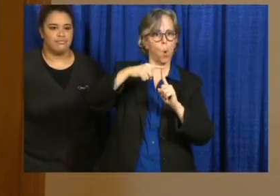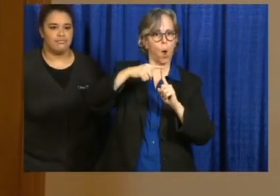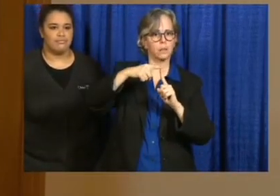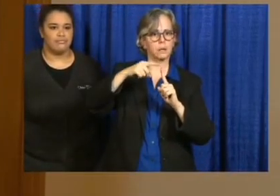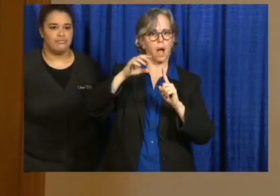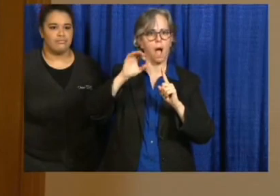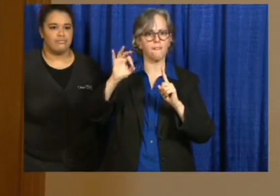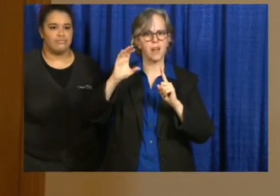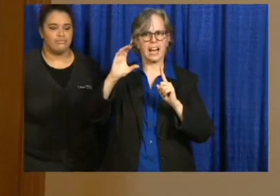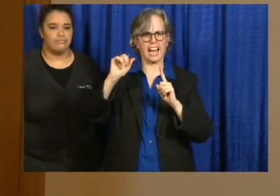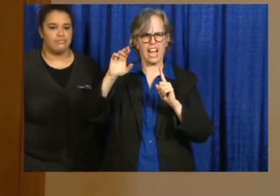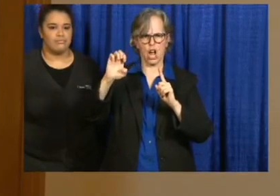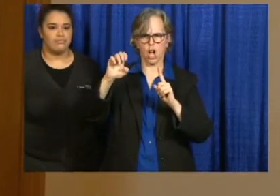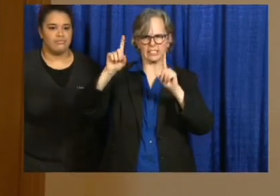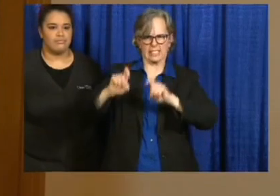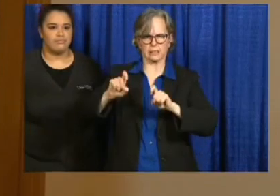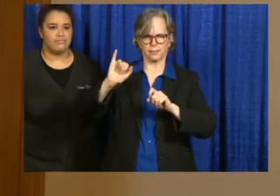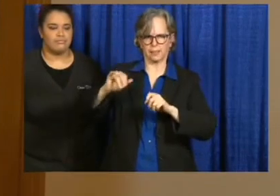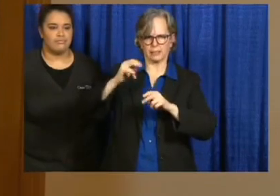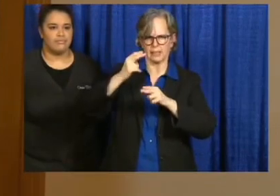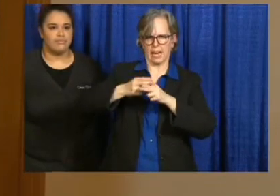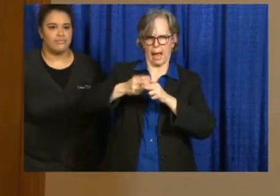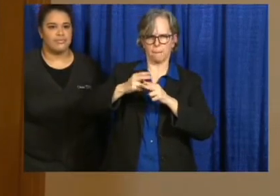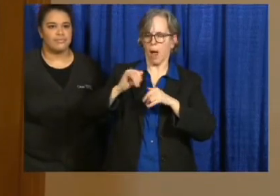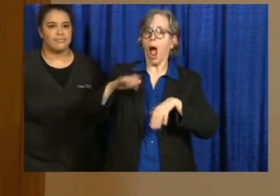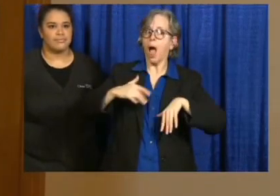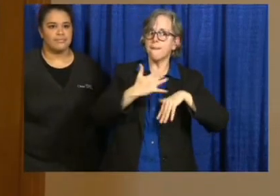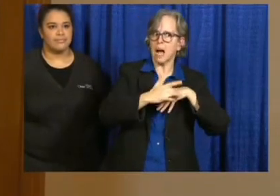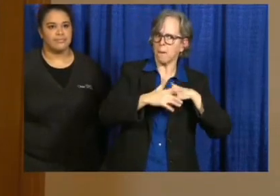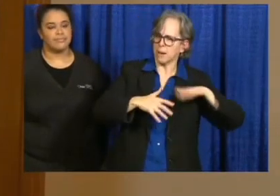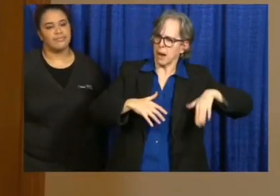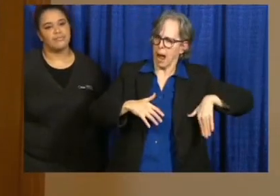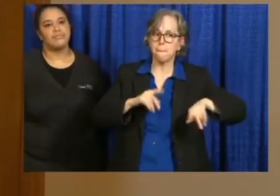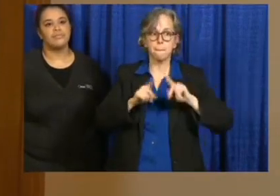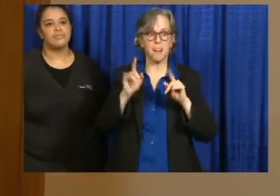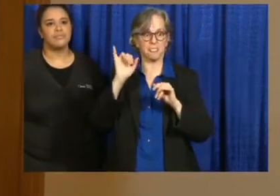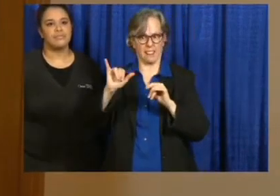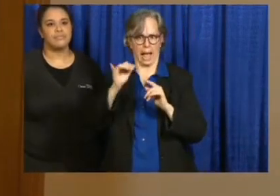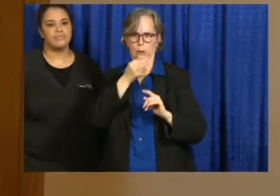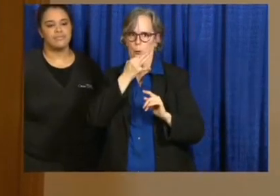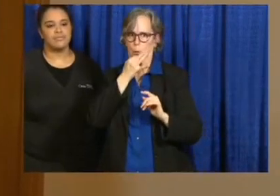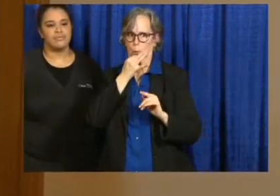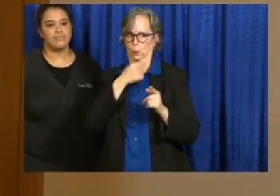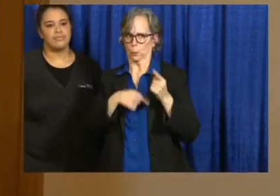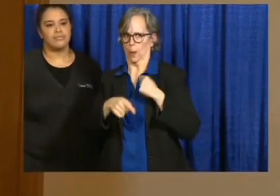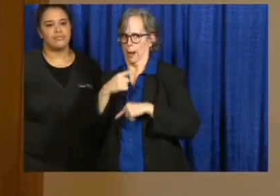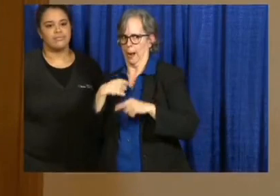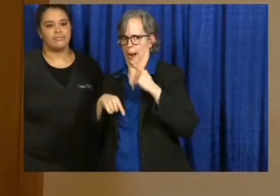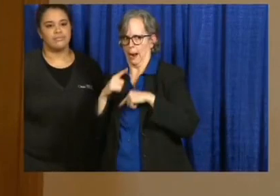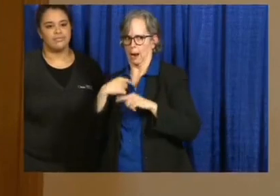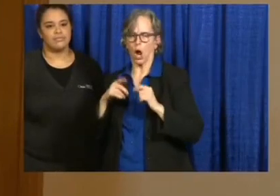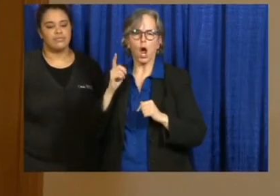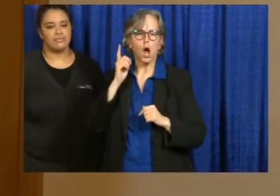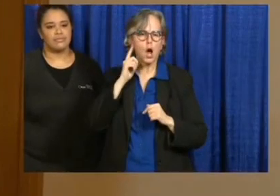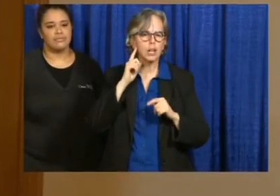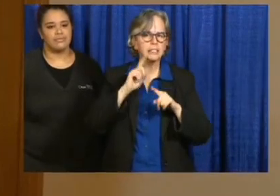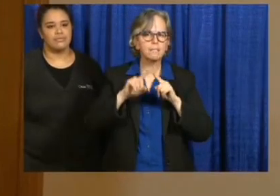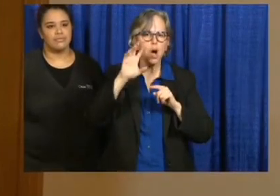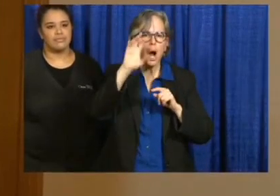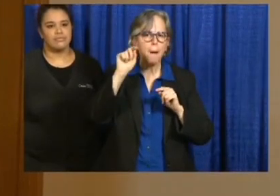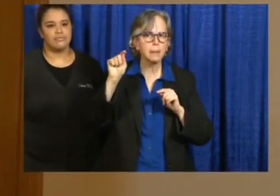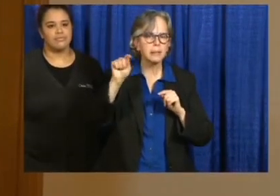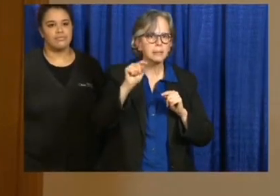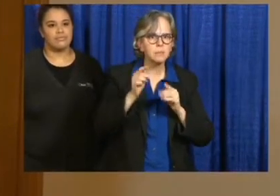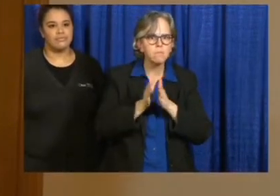and that is just still not out in any form yet, and certainly not, you're hearing different companies like Abbott